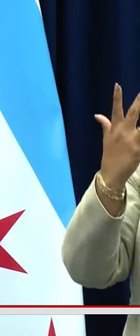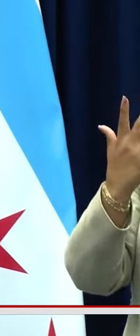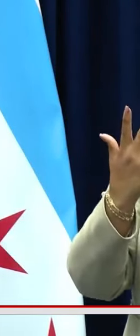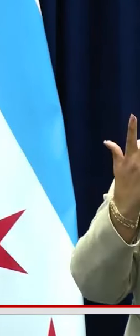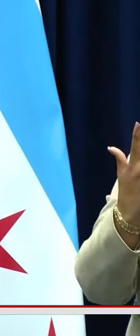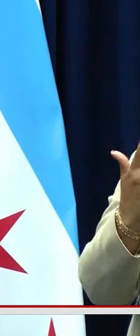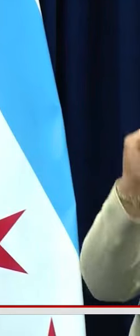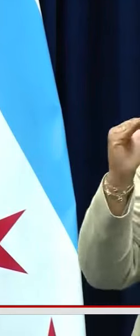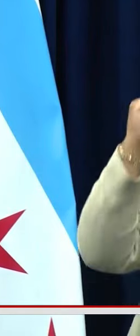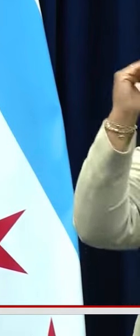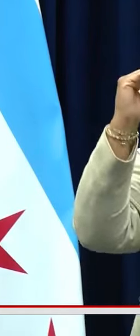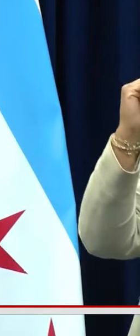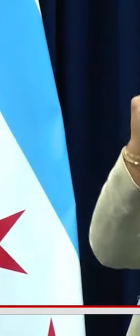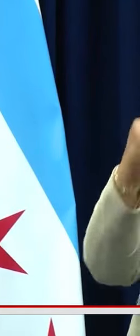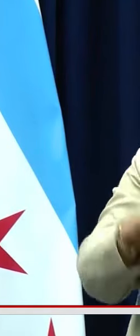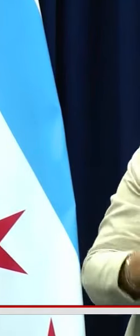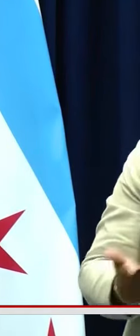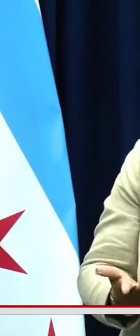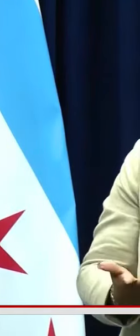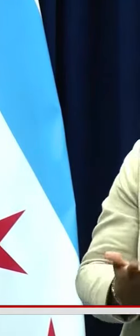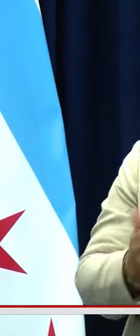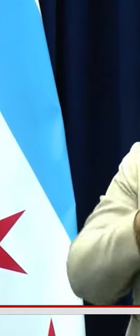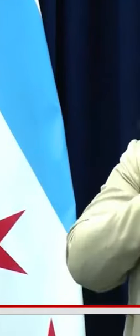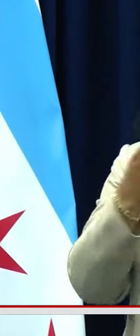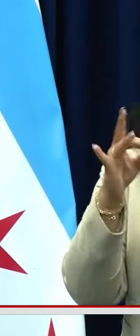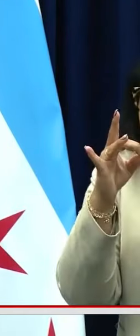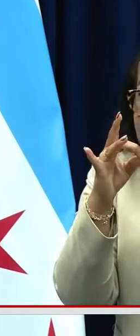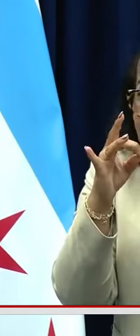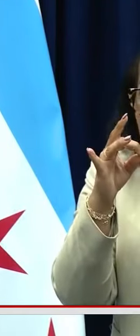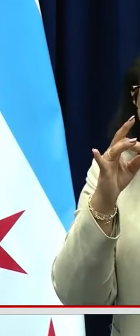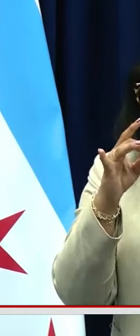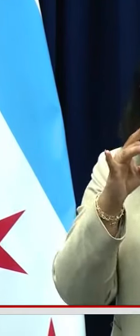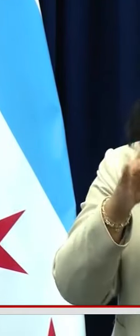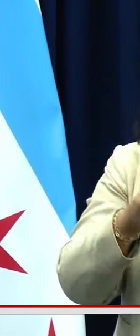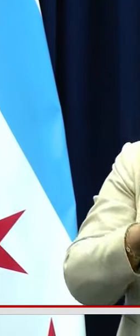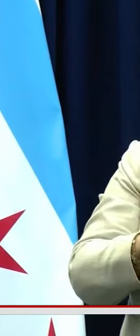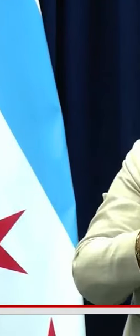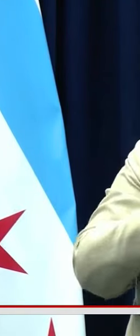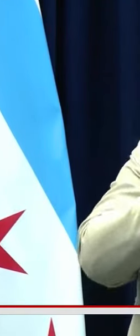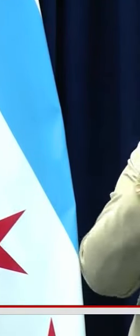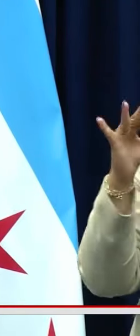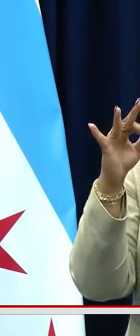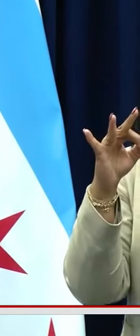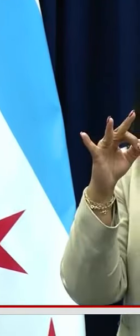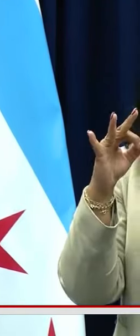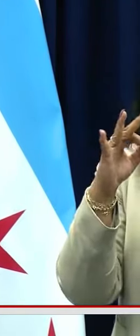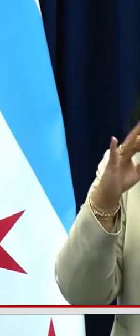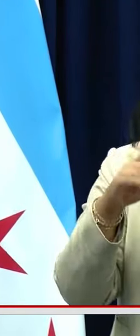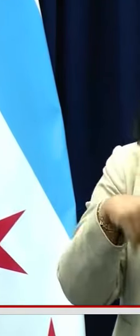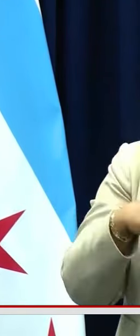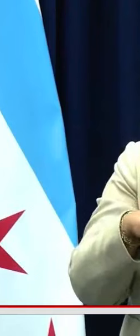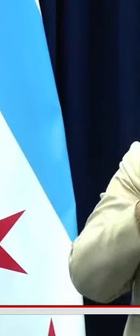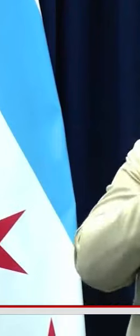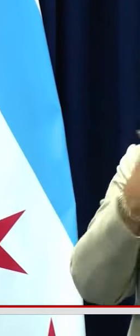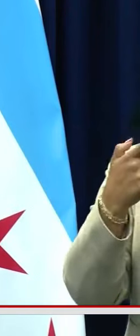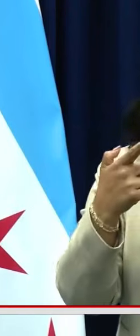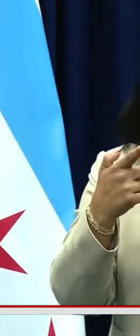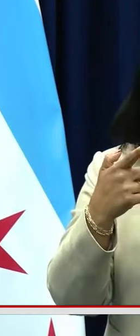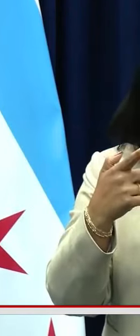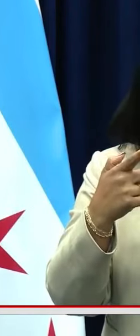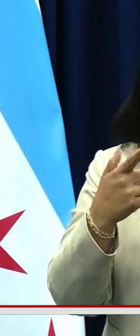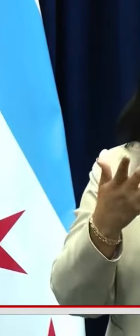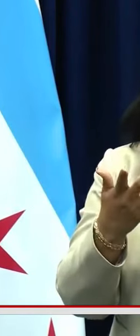is the definition of an adult? Is it an 18-year-old? Is it a 19-year-old? Is it a